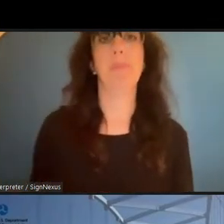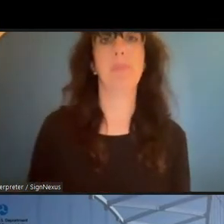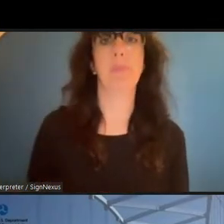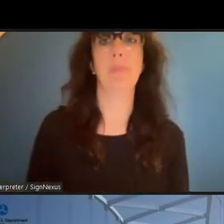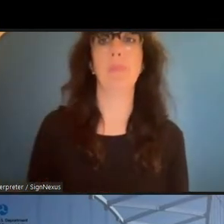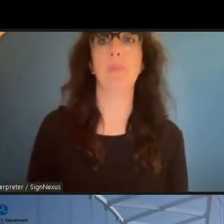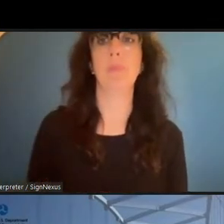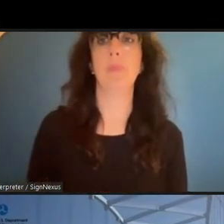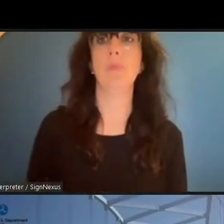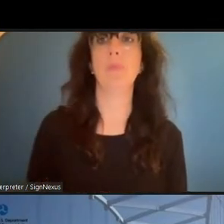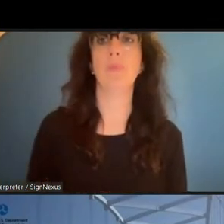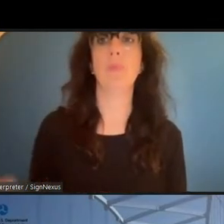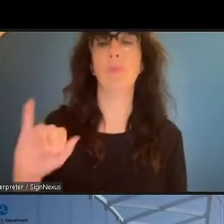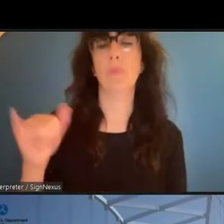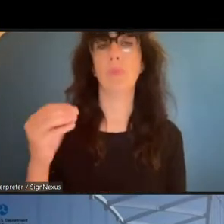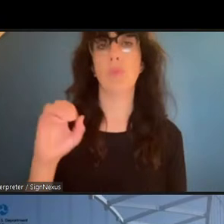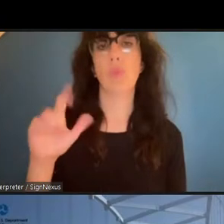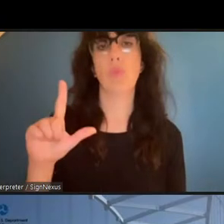joel samuel